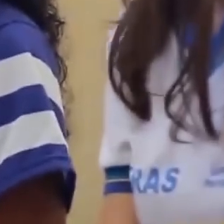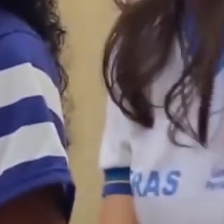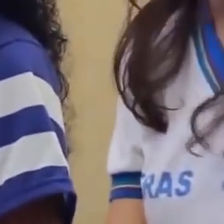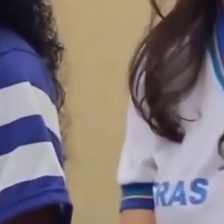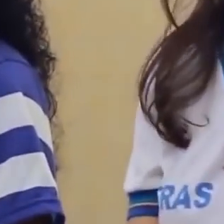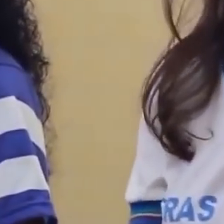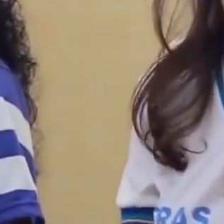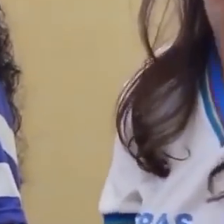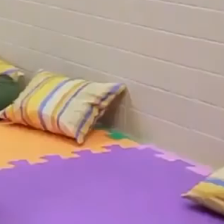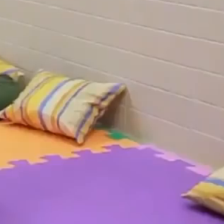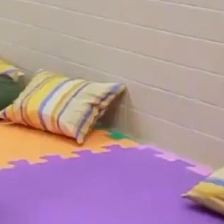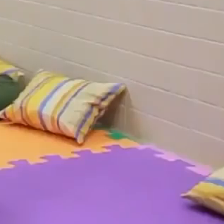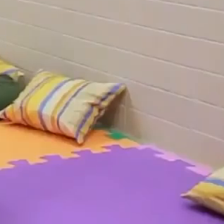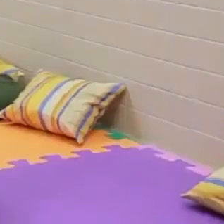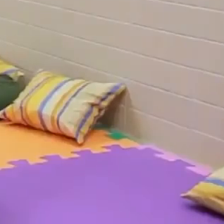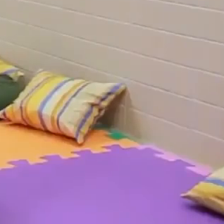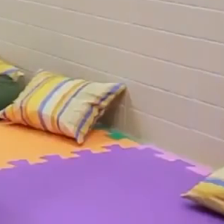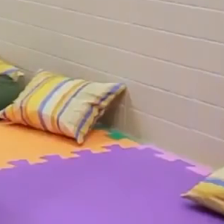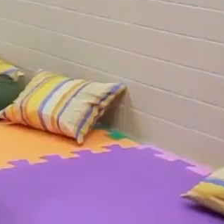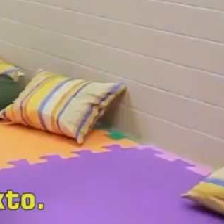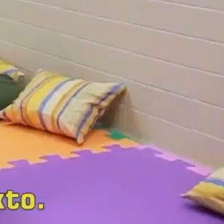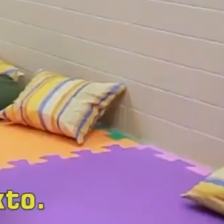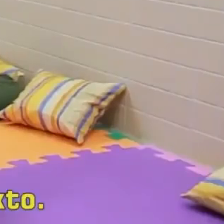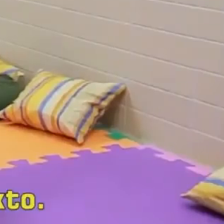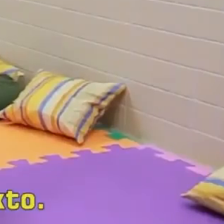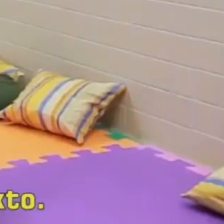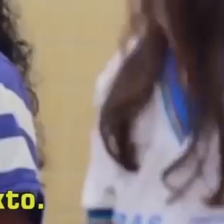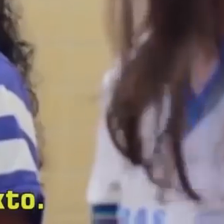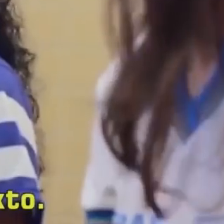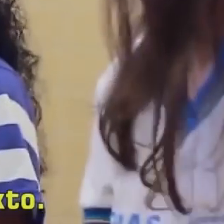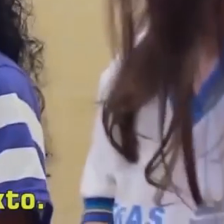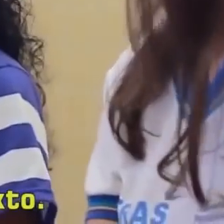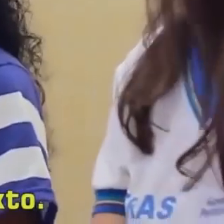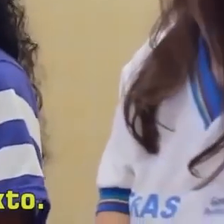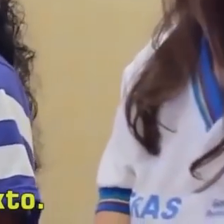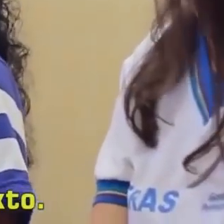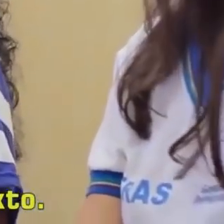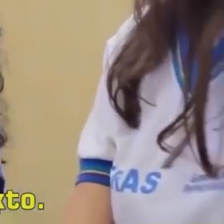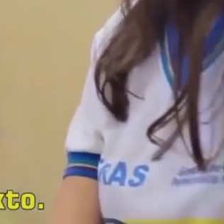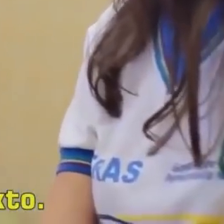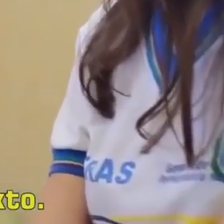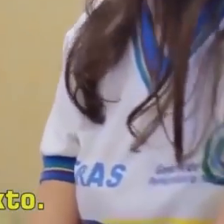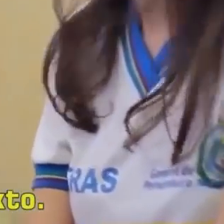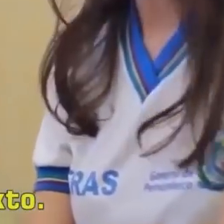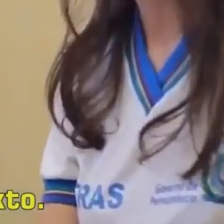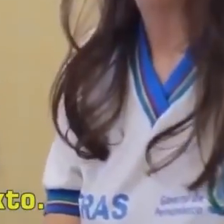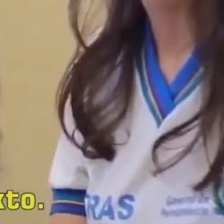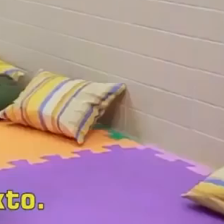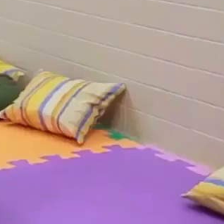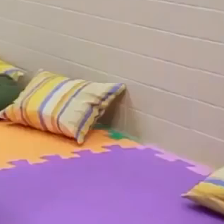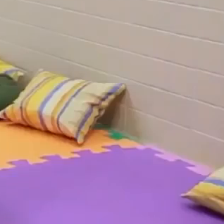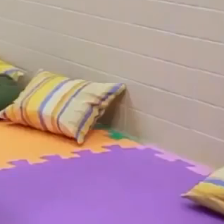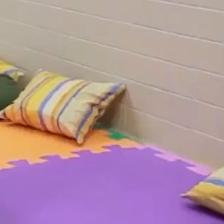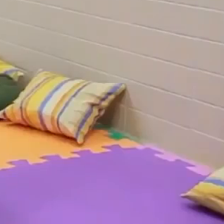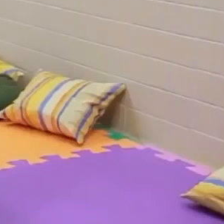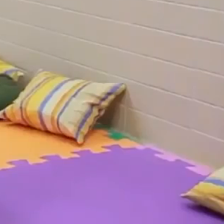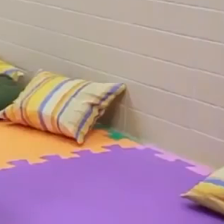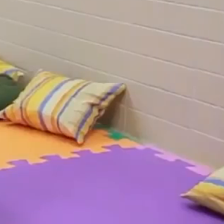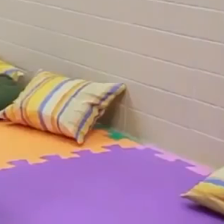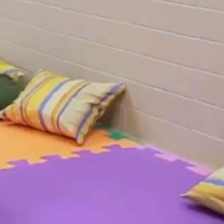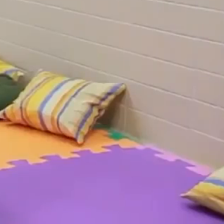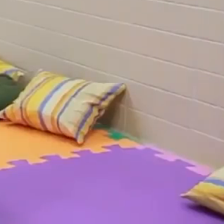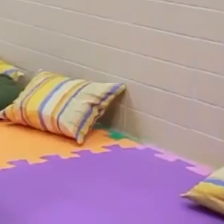Hi, teacher. Hi, teacher. Hi. What are you doing here? Oh, we're just reading a text. A